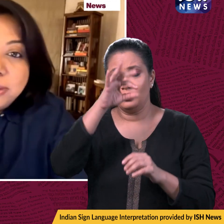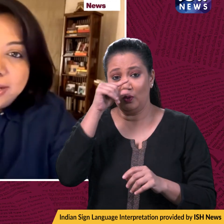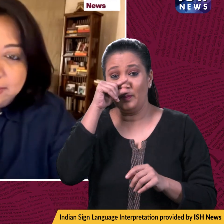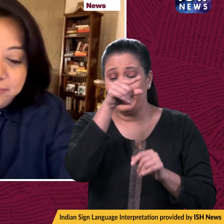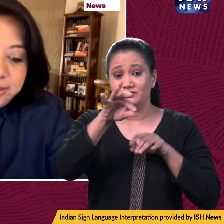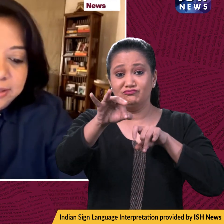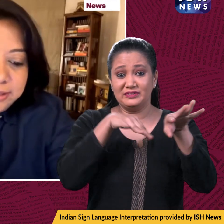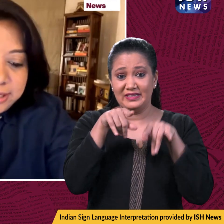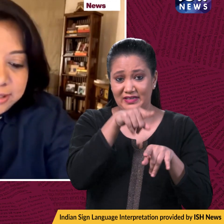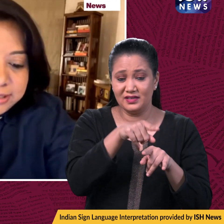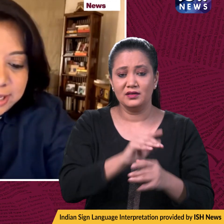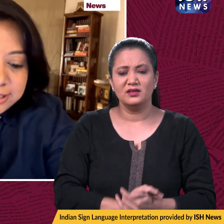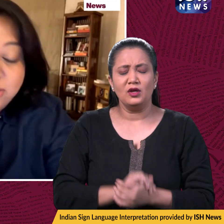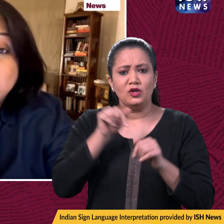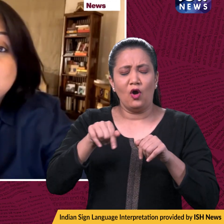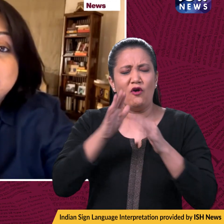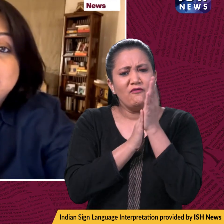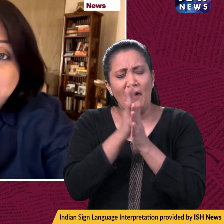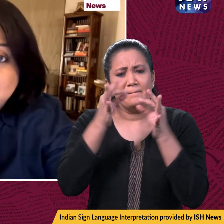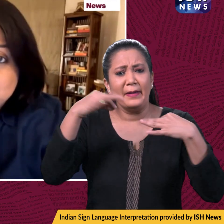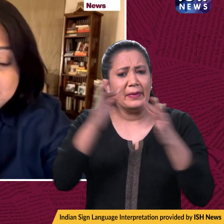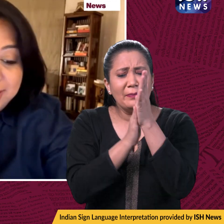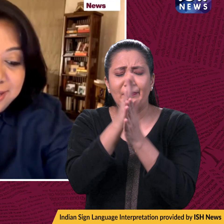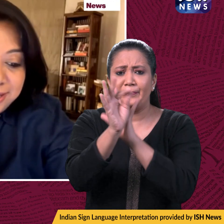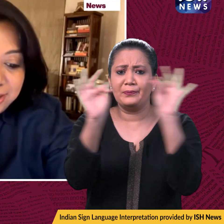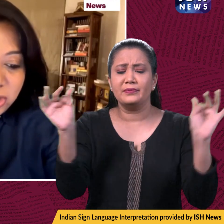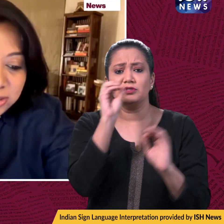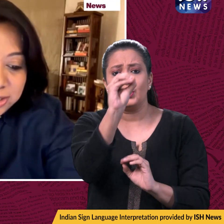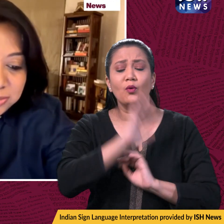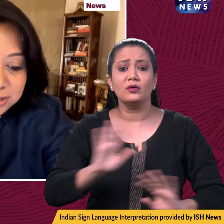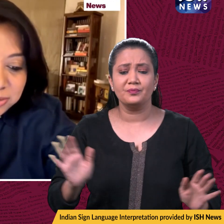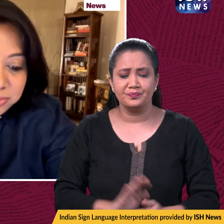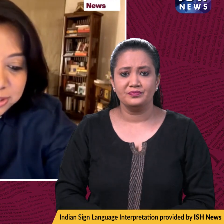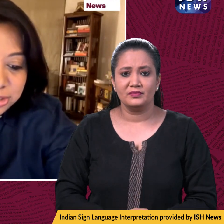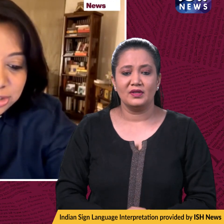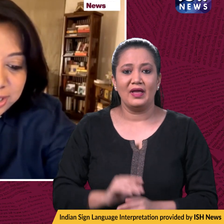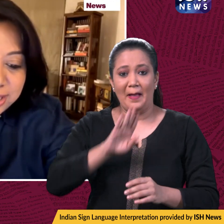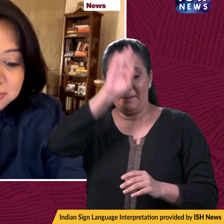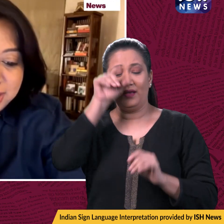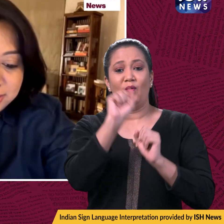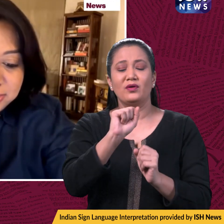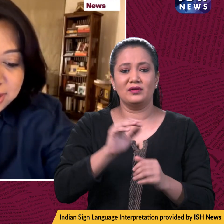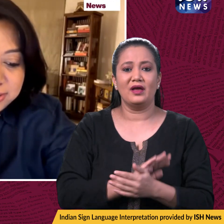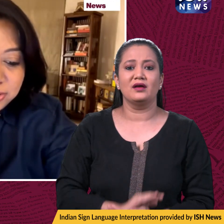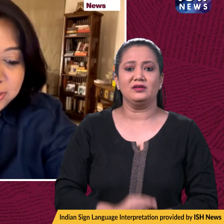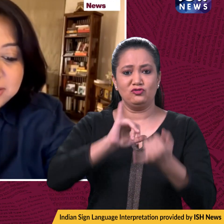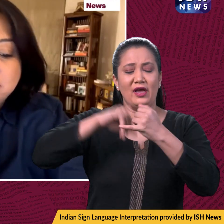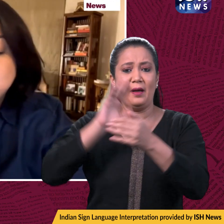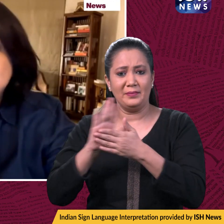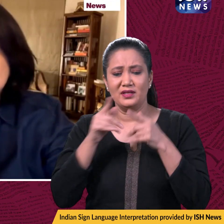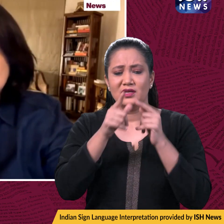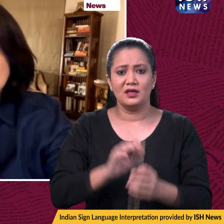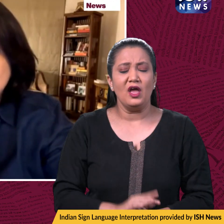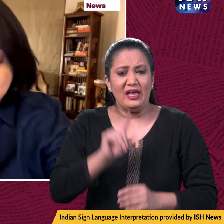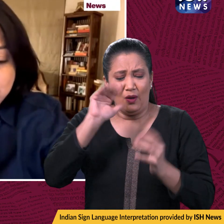city of Dubai has now gone completely paperless. According to the Crown Prince Sheikh Hamdan, who announced that Dubai has